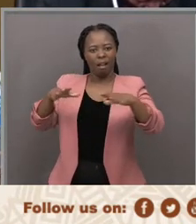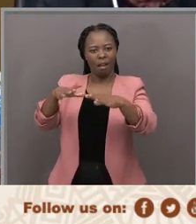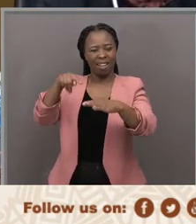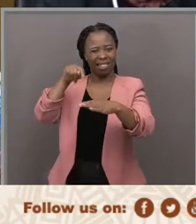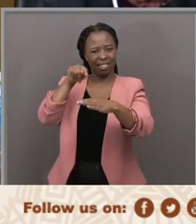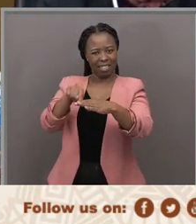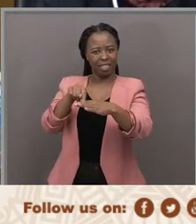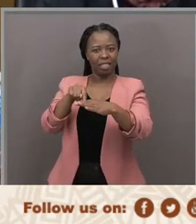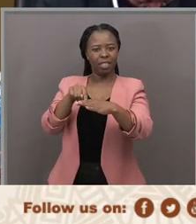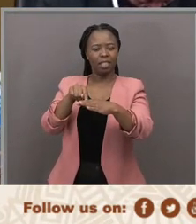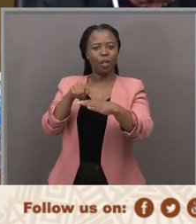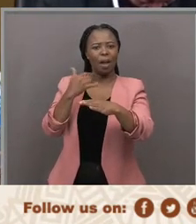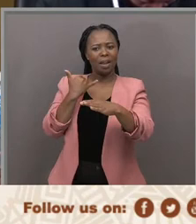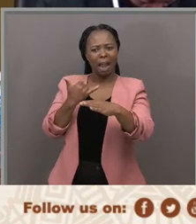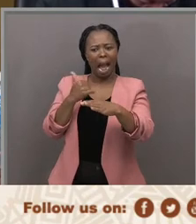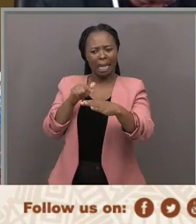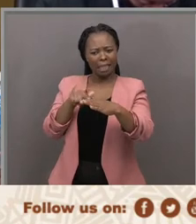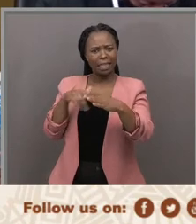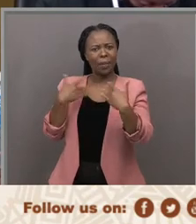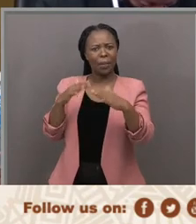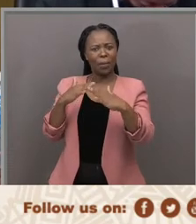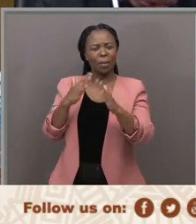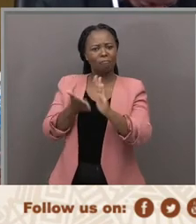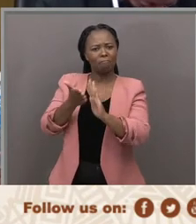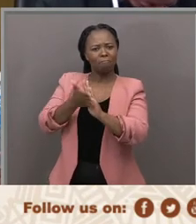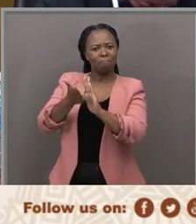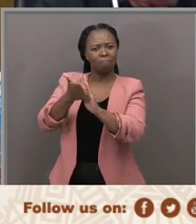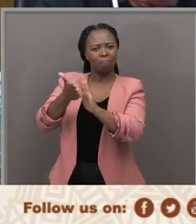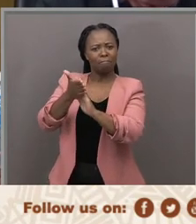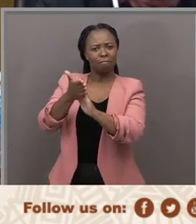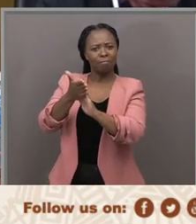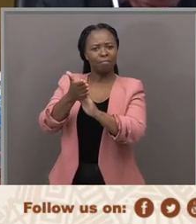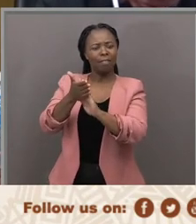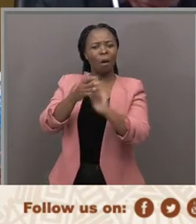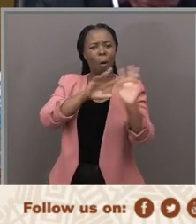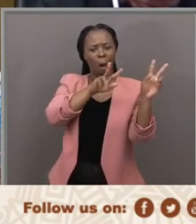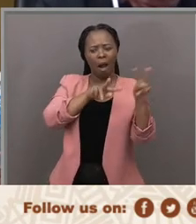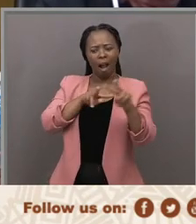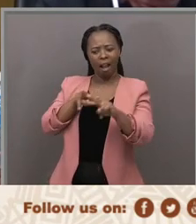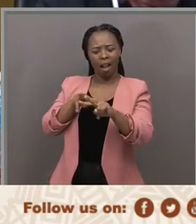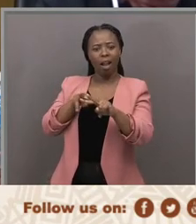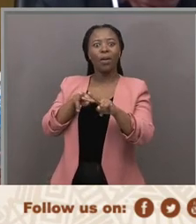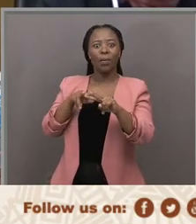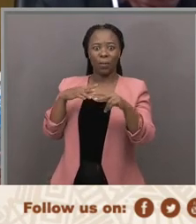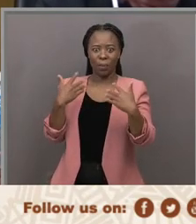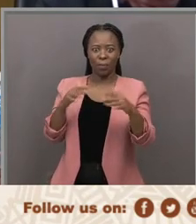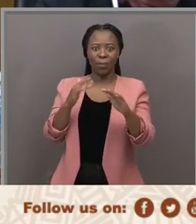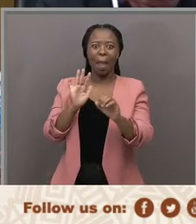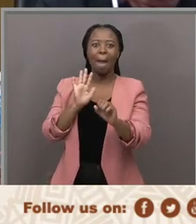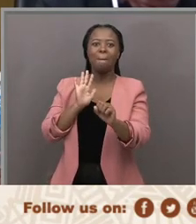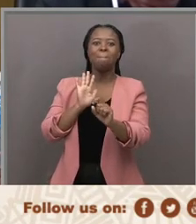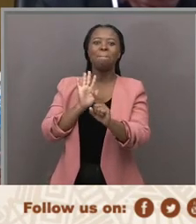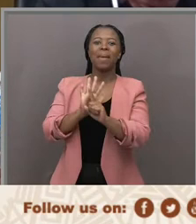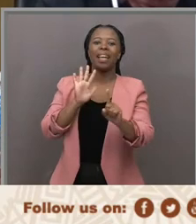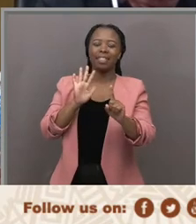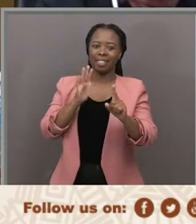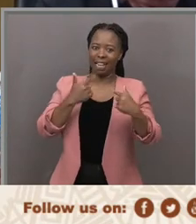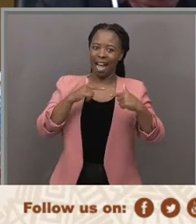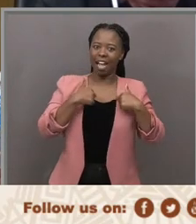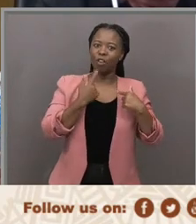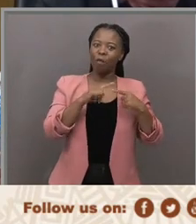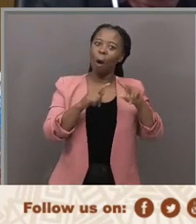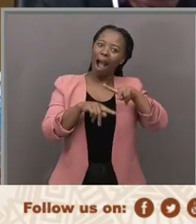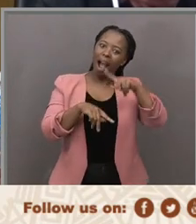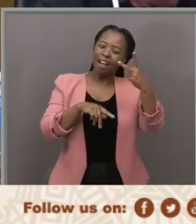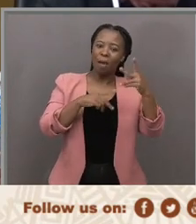the momentum of this Special Economic Zone has created impetus for other projects. The President has